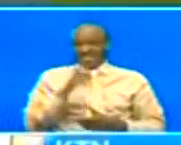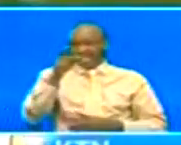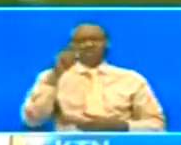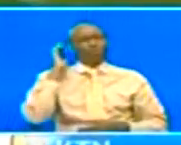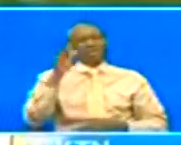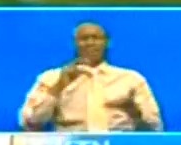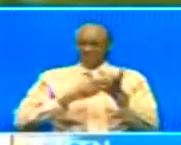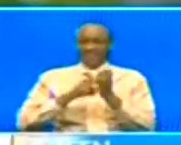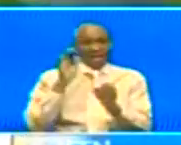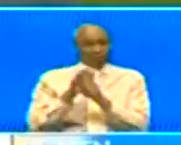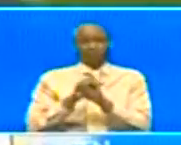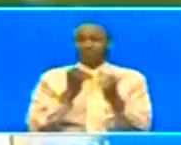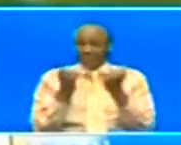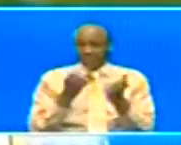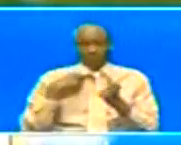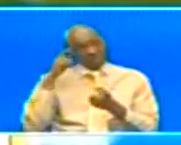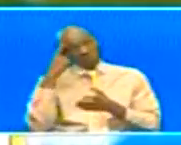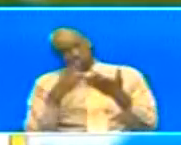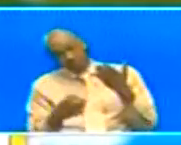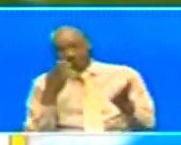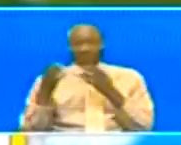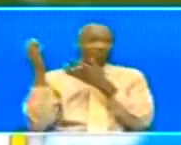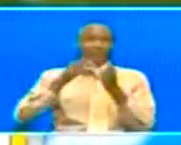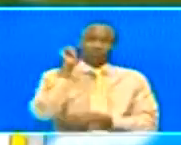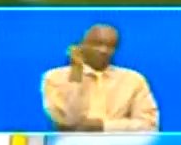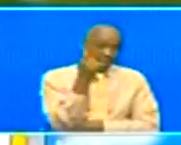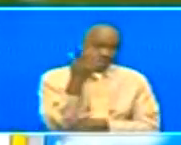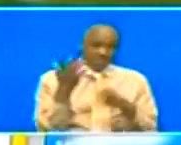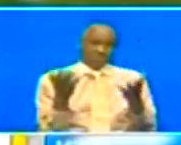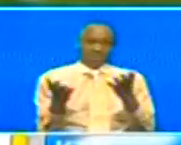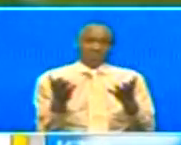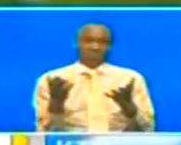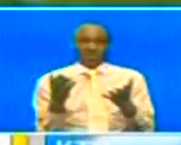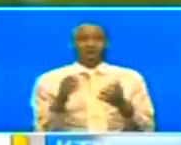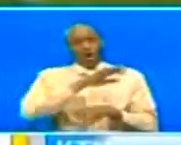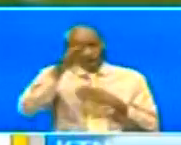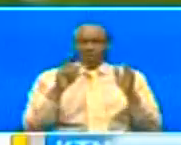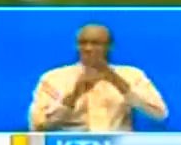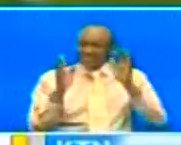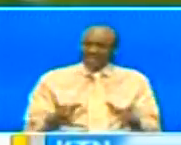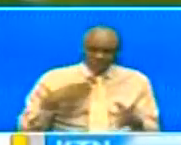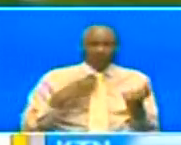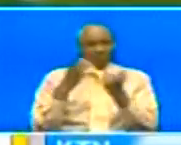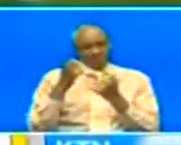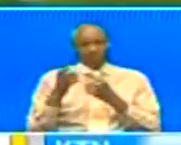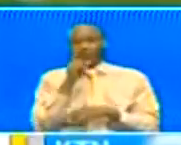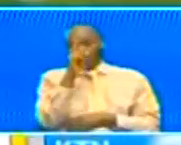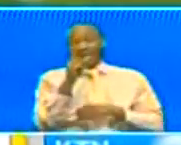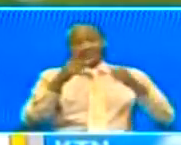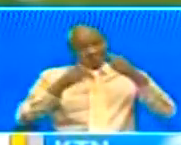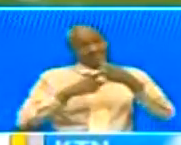will mean a lot for business. We estimate that it will bring to Kenya you know, all the ministers of trade of the